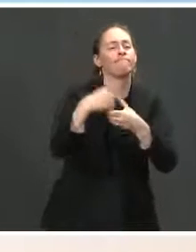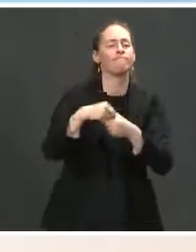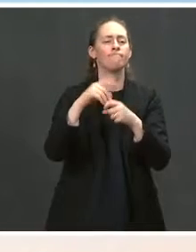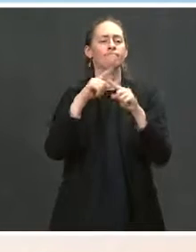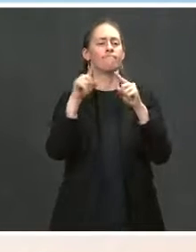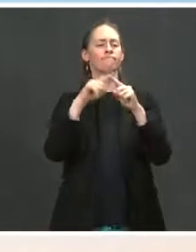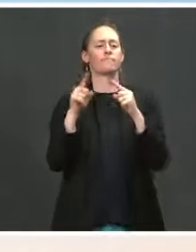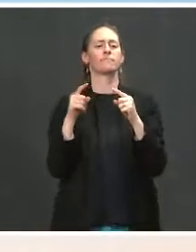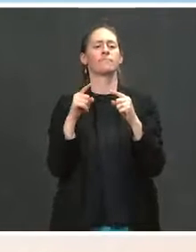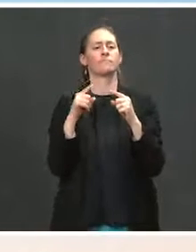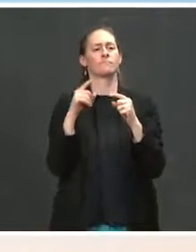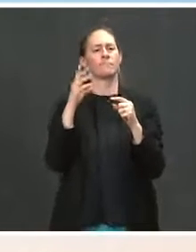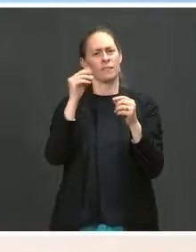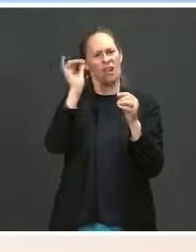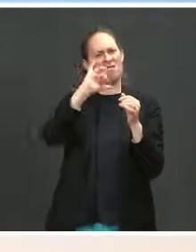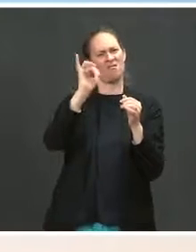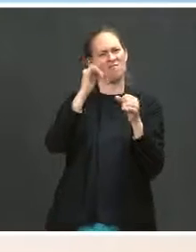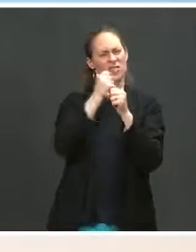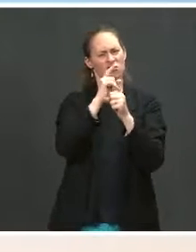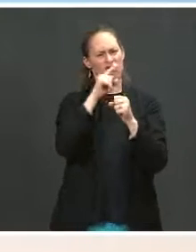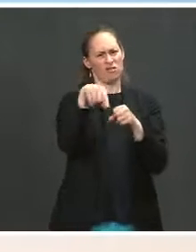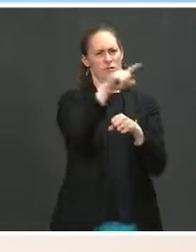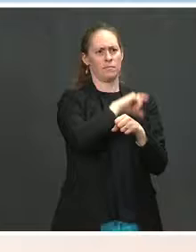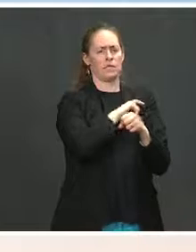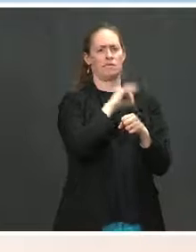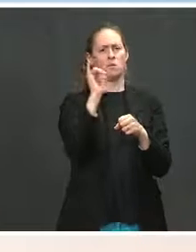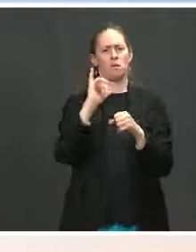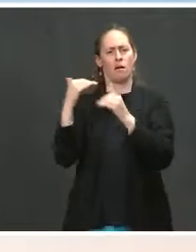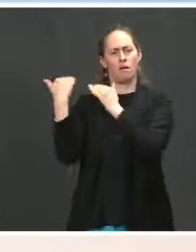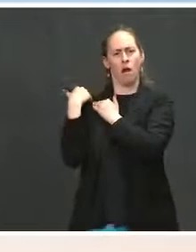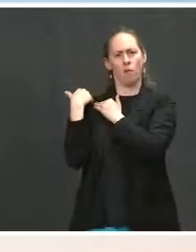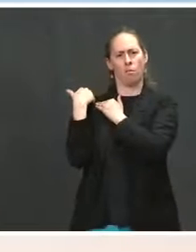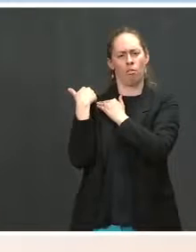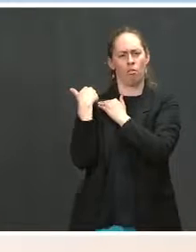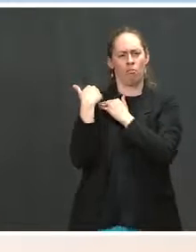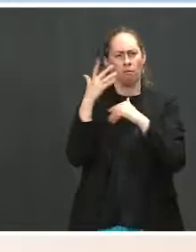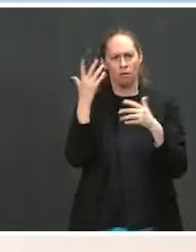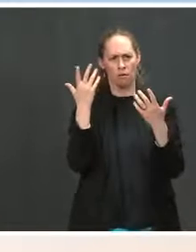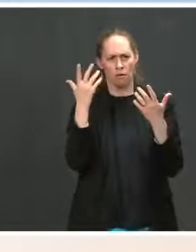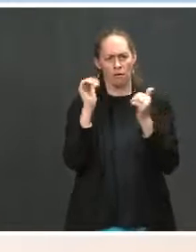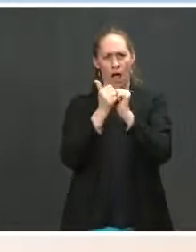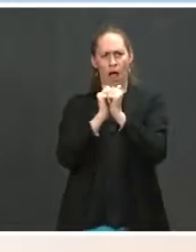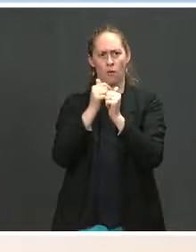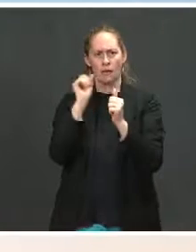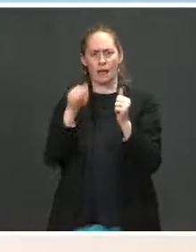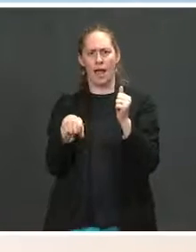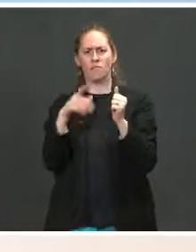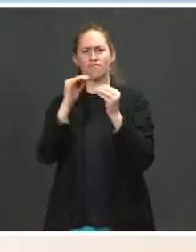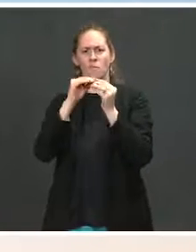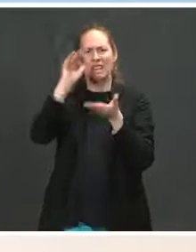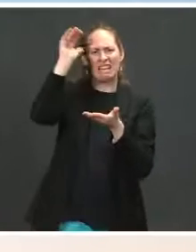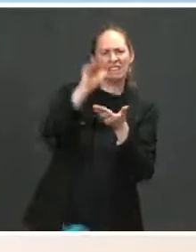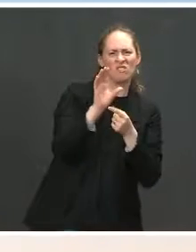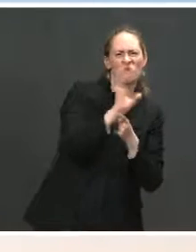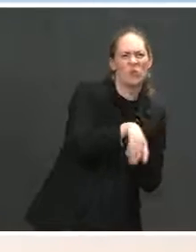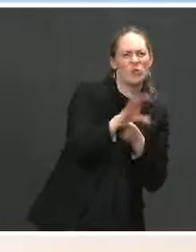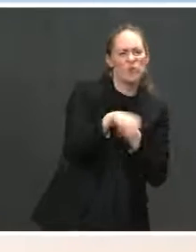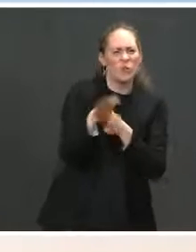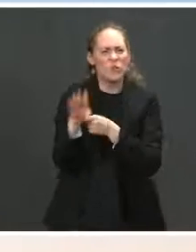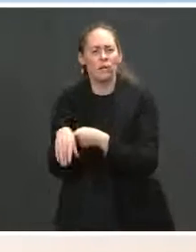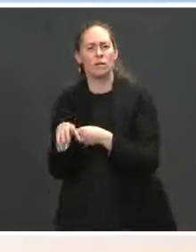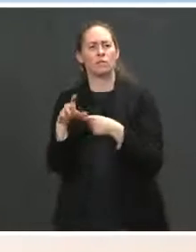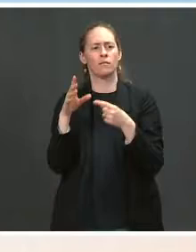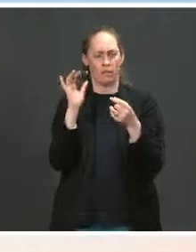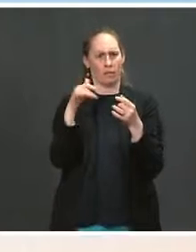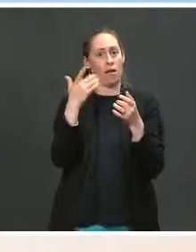and practice investigations and the enforcement of consent decrees. Now, that's just a funding component, right? There are also